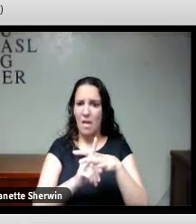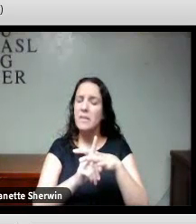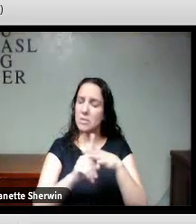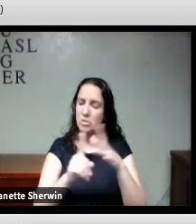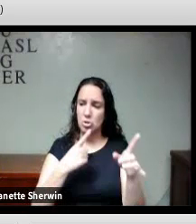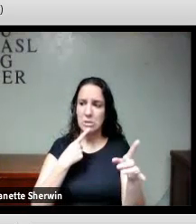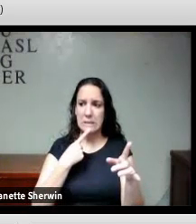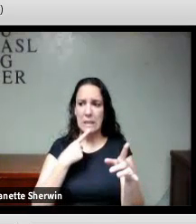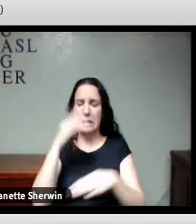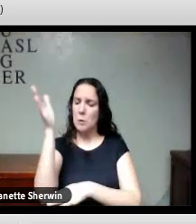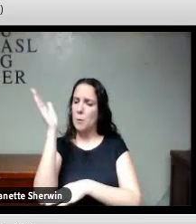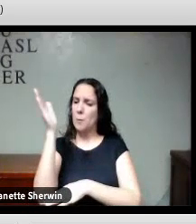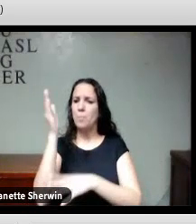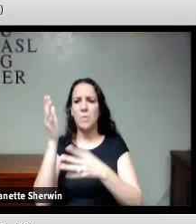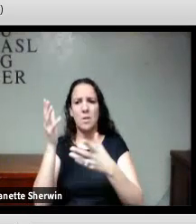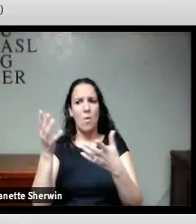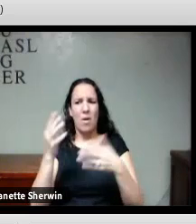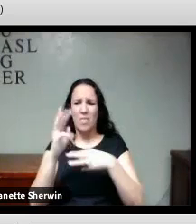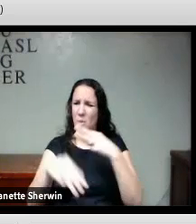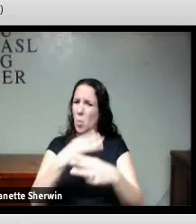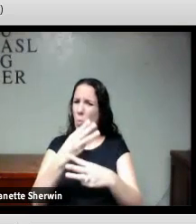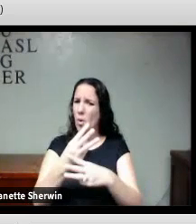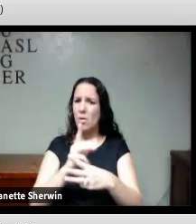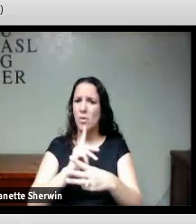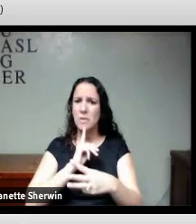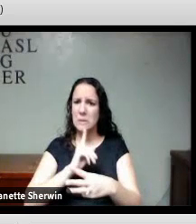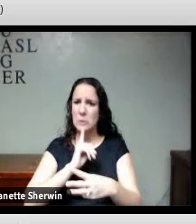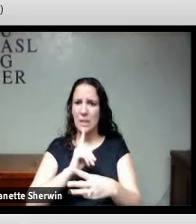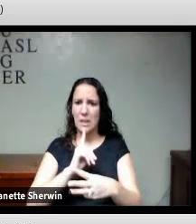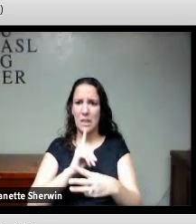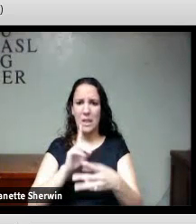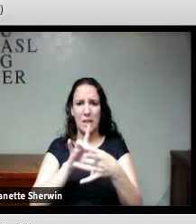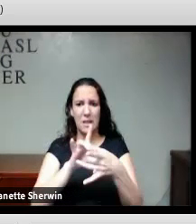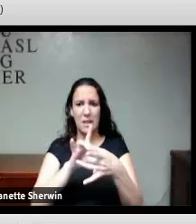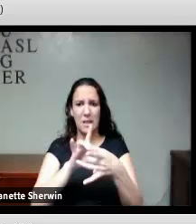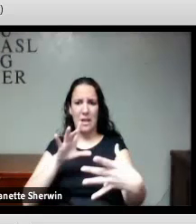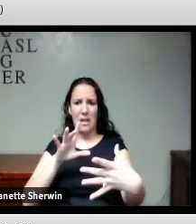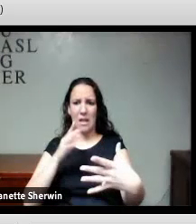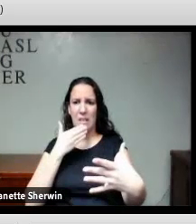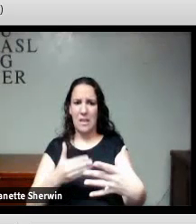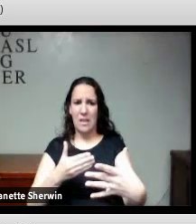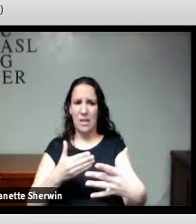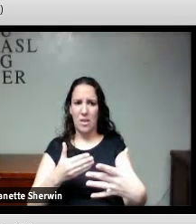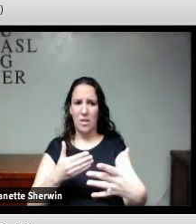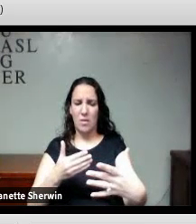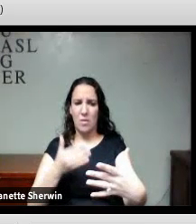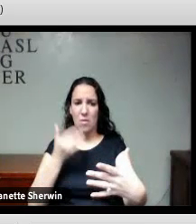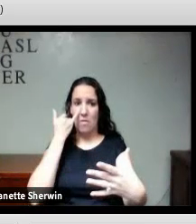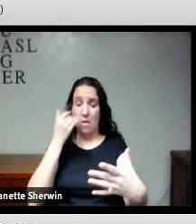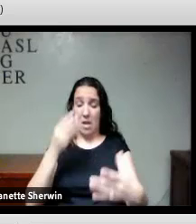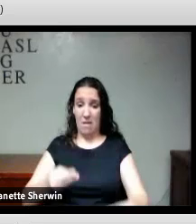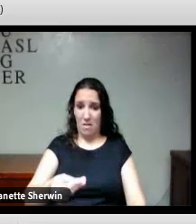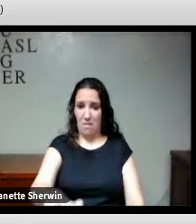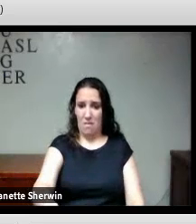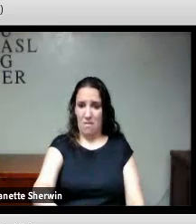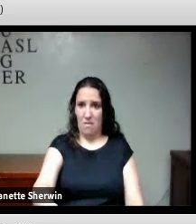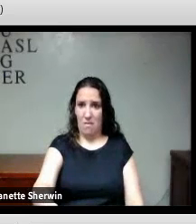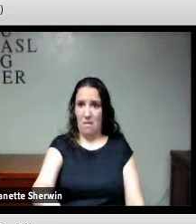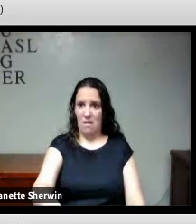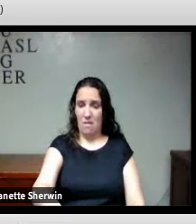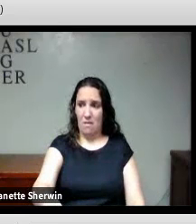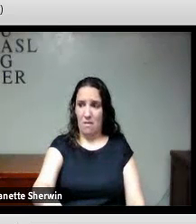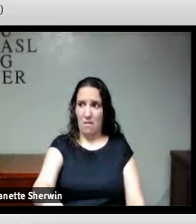have gotten to the point where when I go out and I hand somebody my hard-earned money and they don't say thank you, I say you're welcome. And she said sometimes they don't even get it.